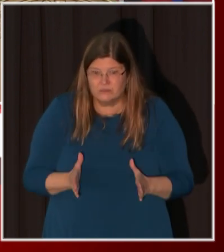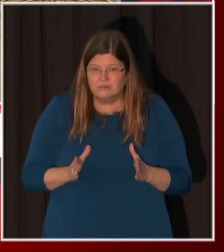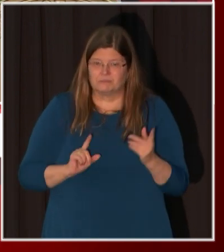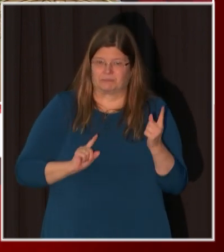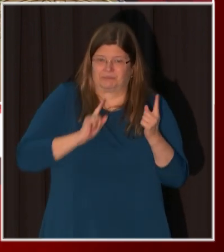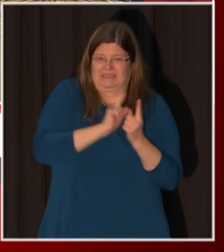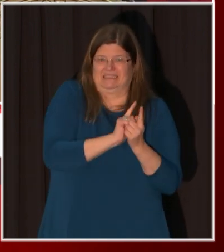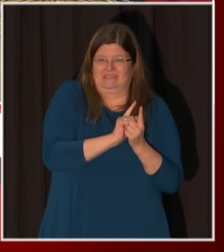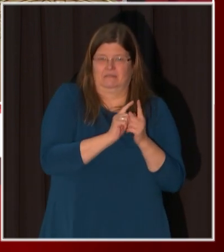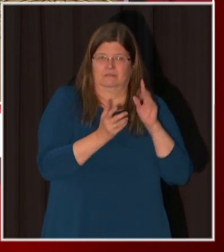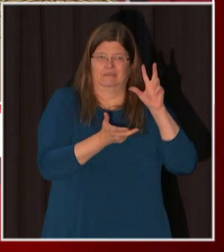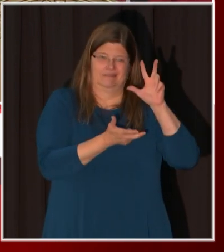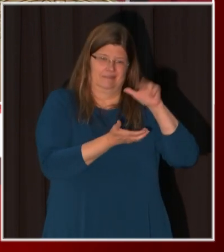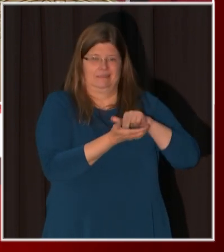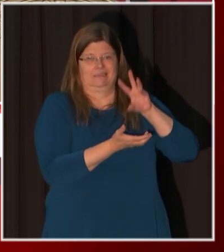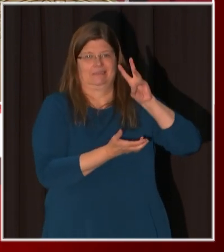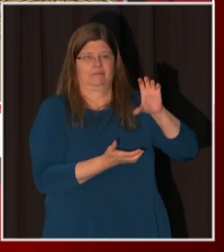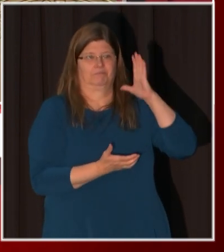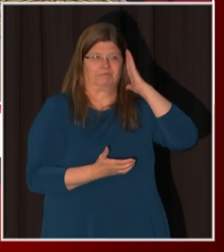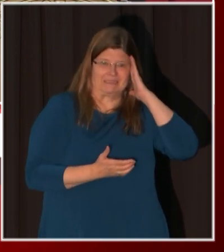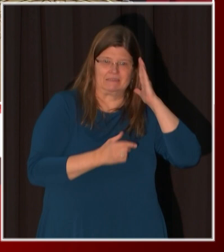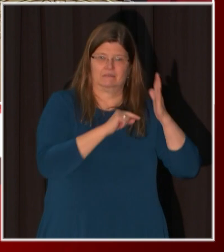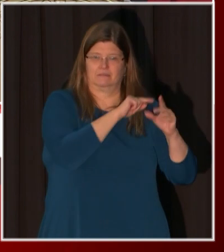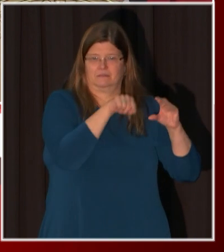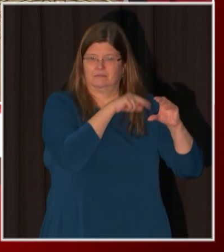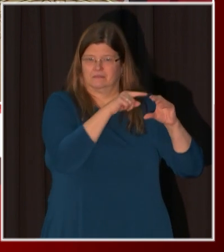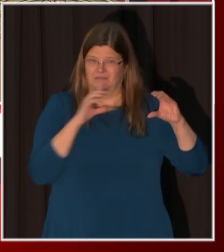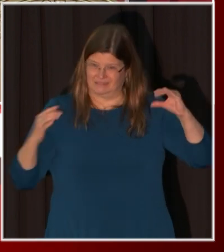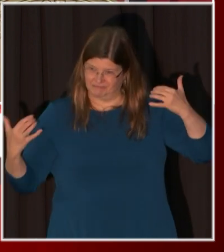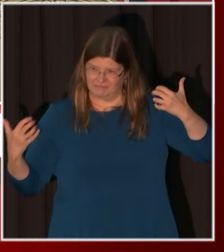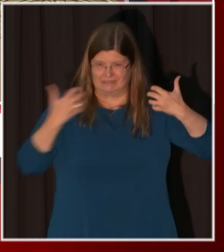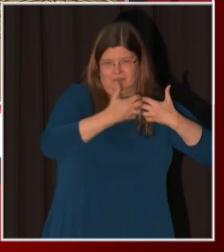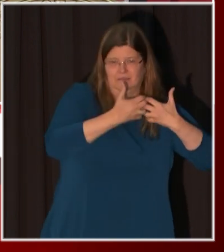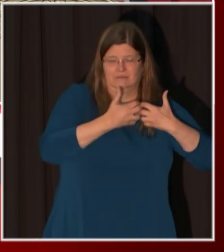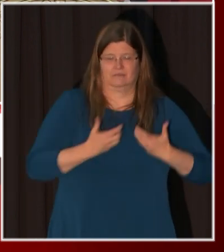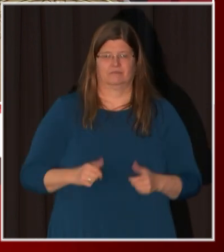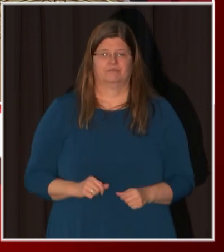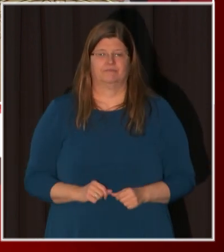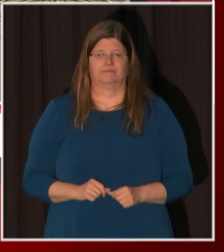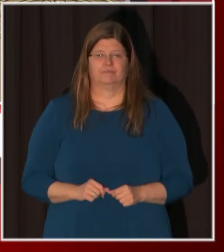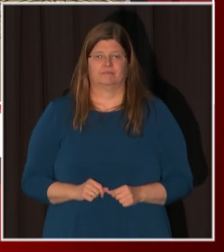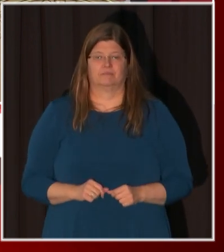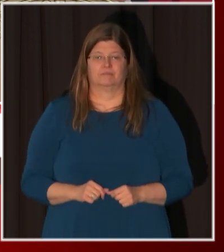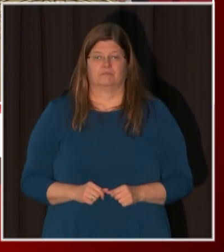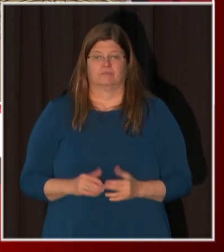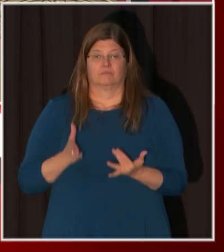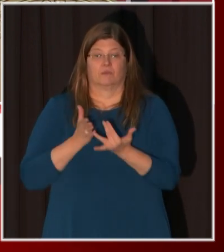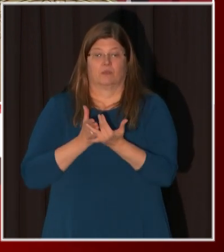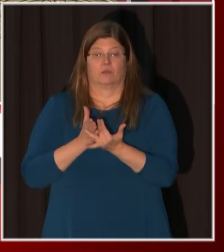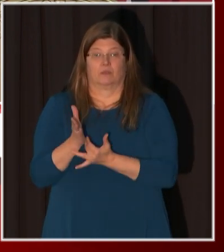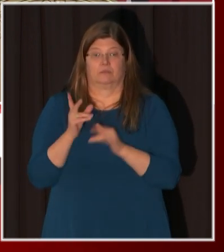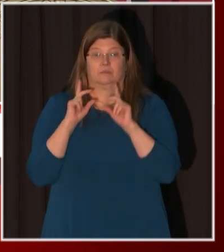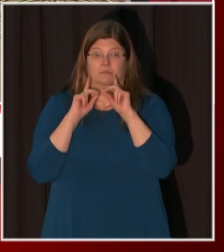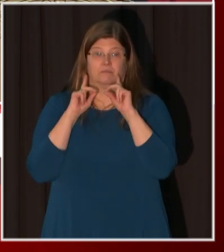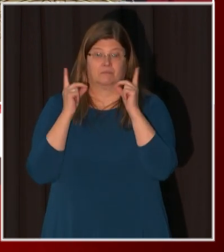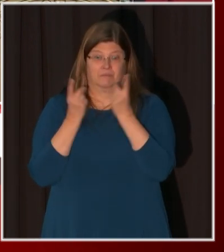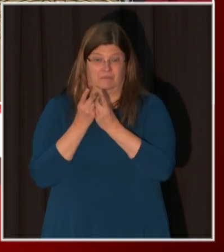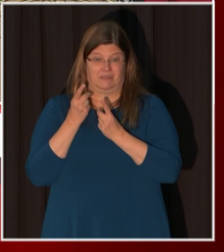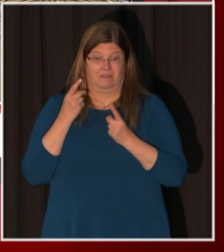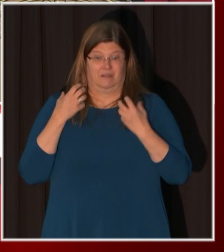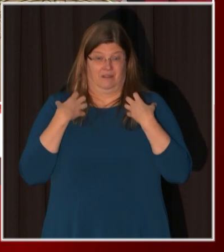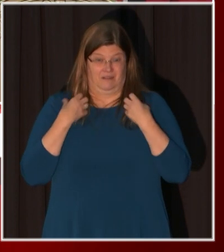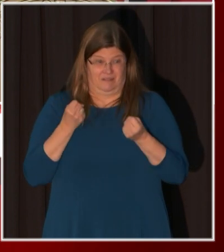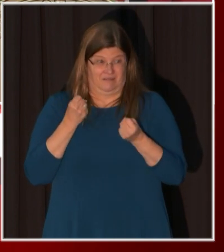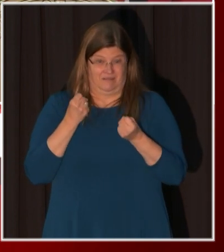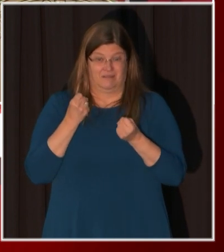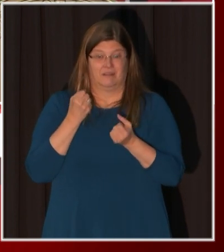beds. To support these efforts through the Department of Healthcare Finance, we are awarding